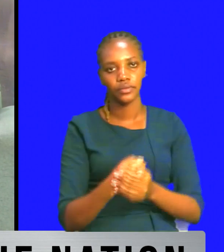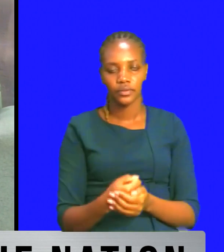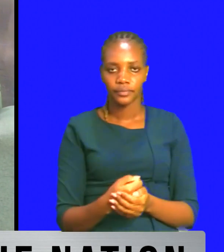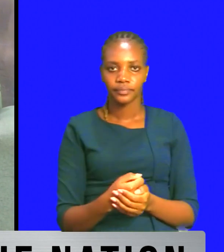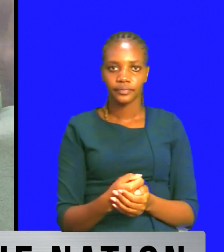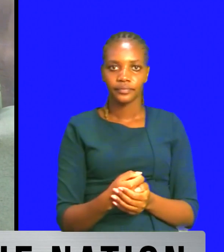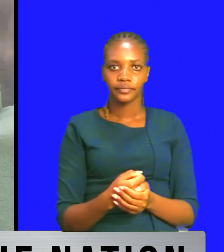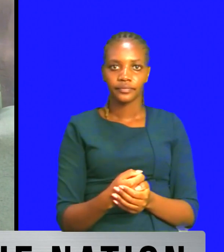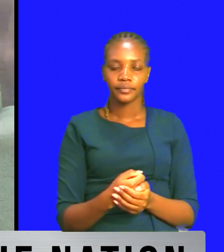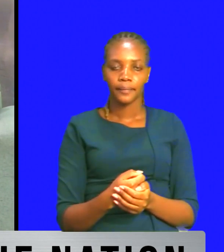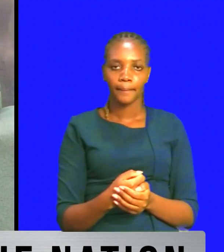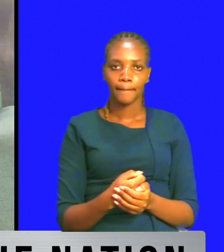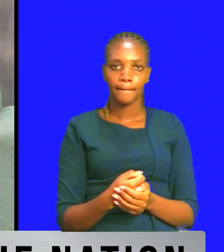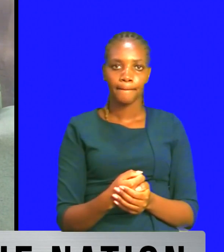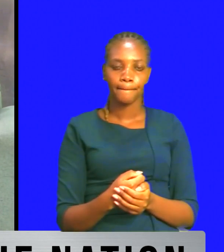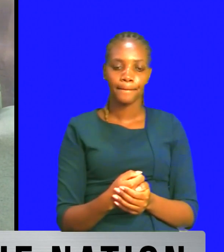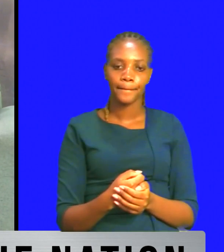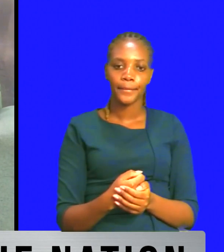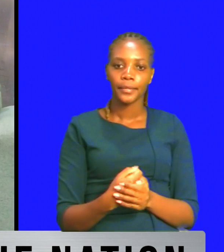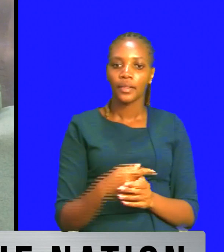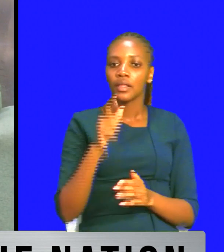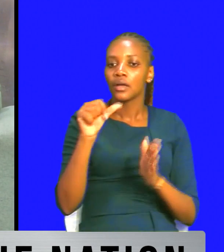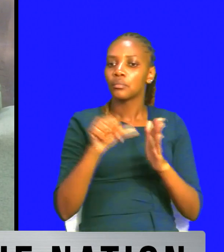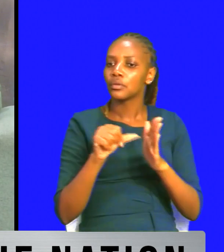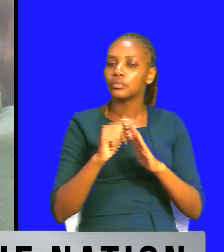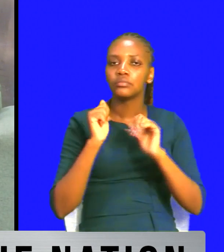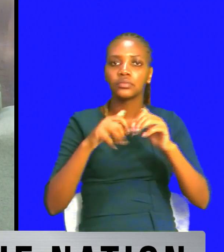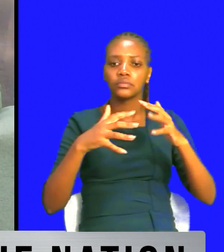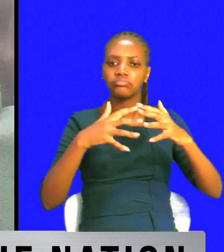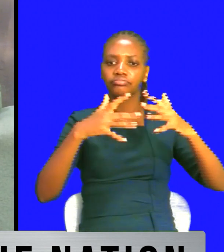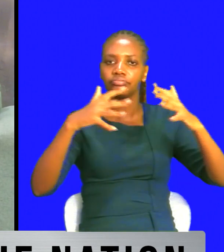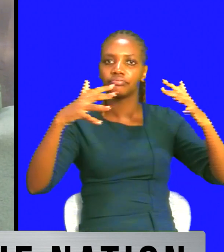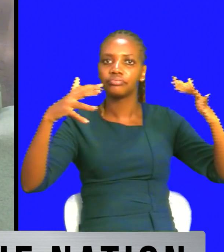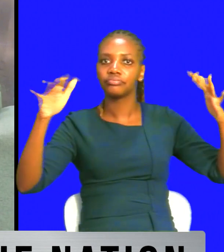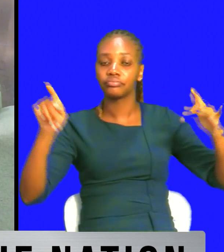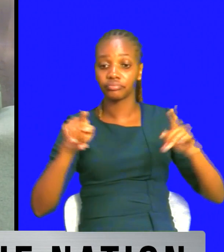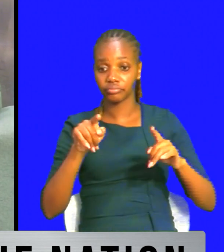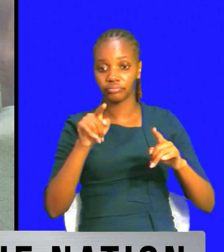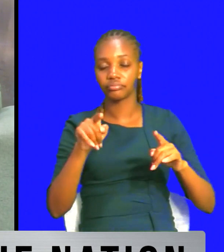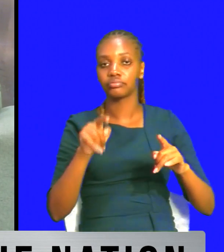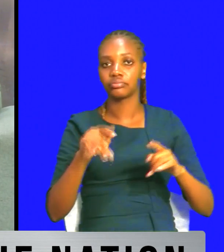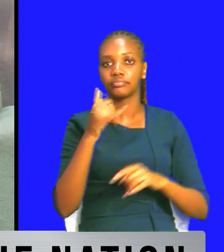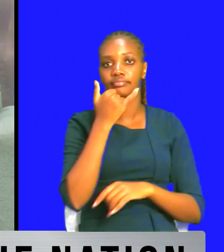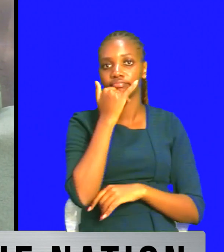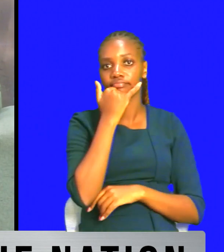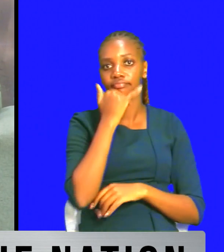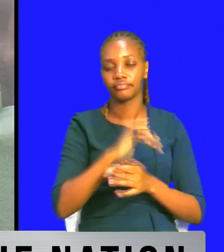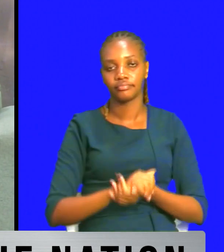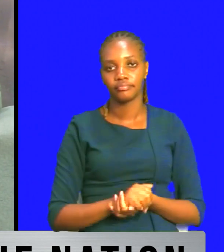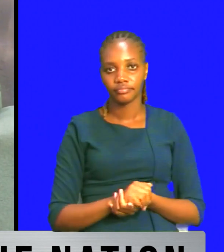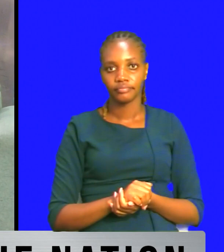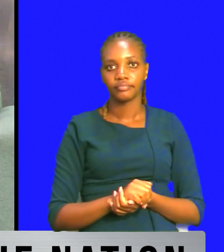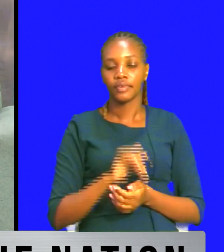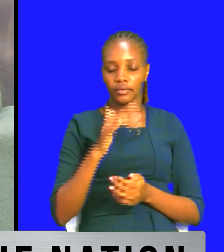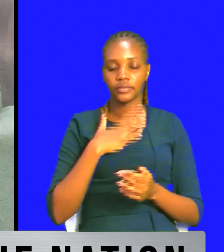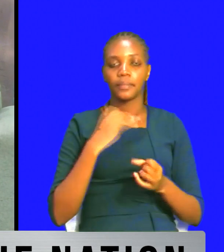Let him not allow this thing to escalate to where now power goes to the people. Only that. Those are my